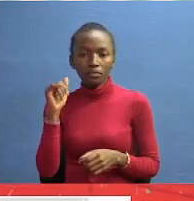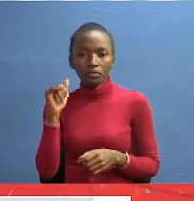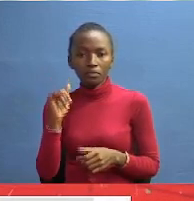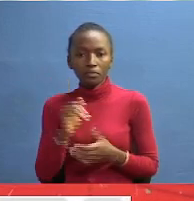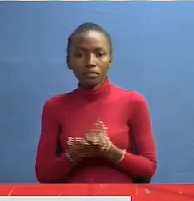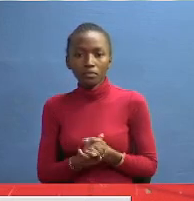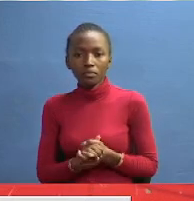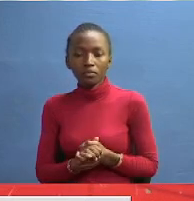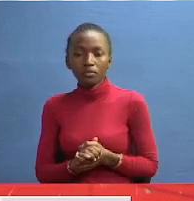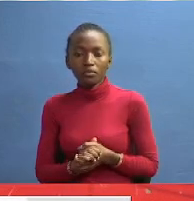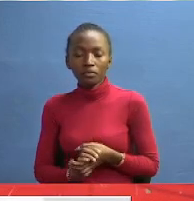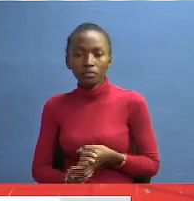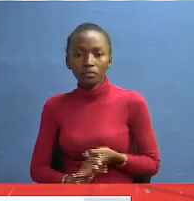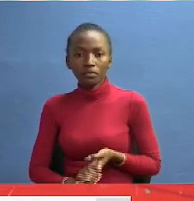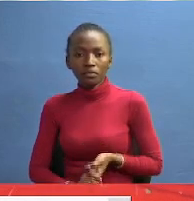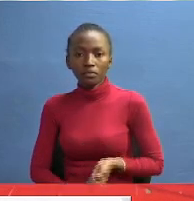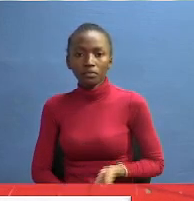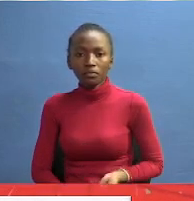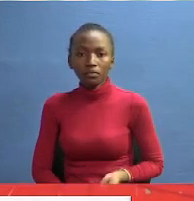personality